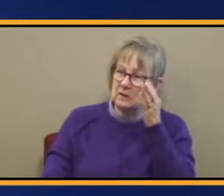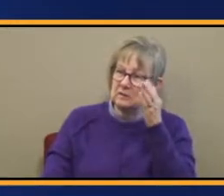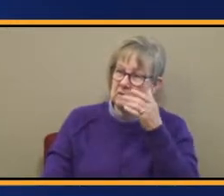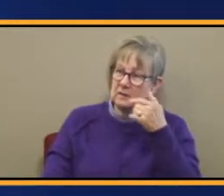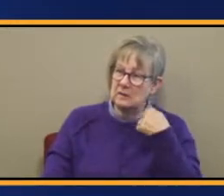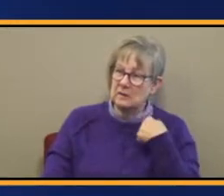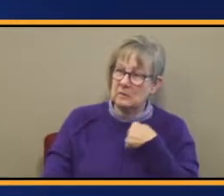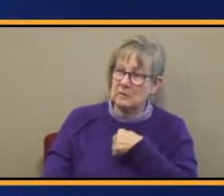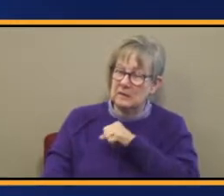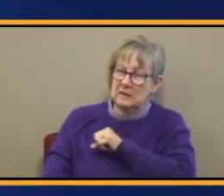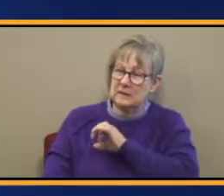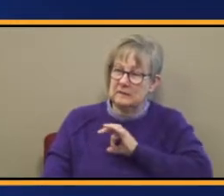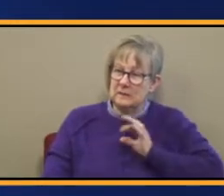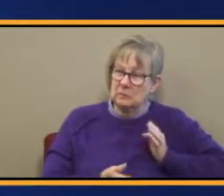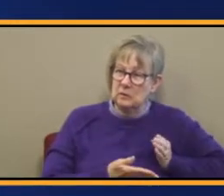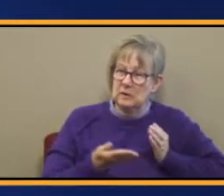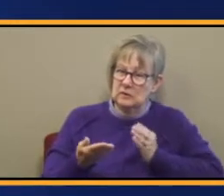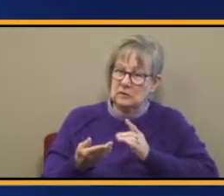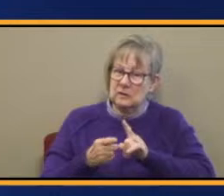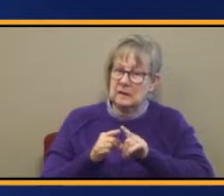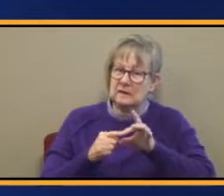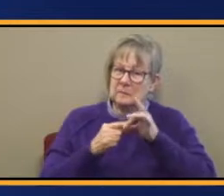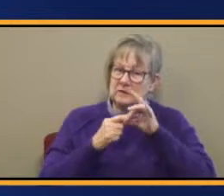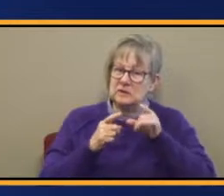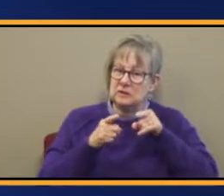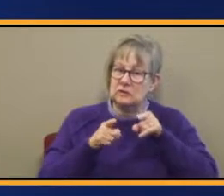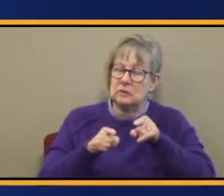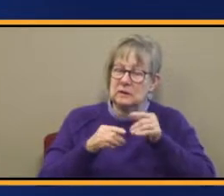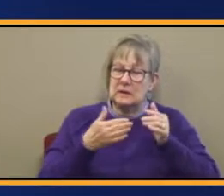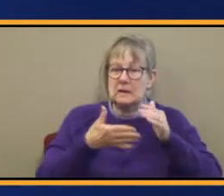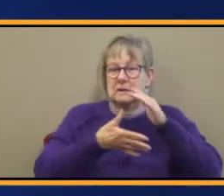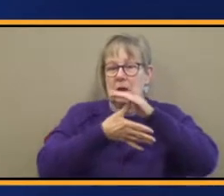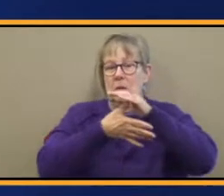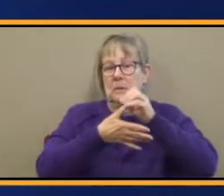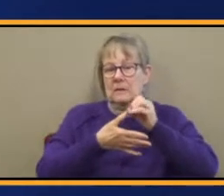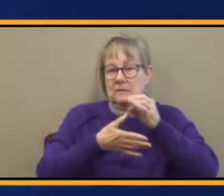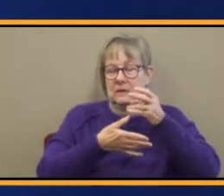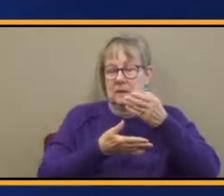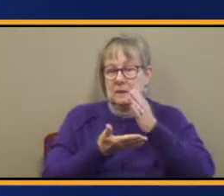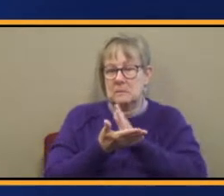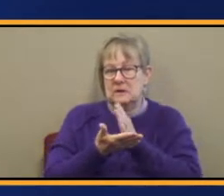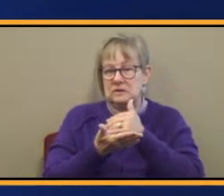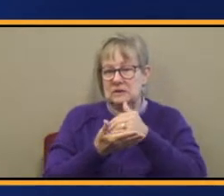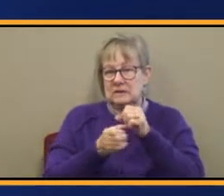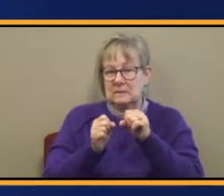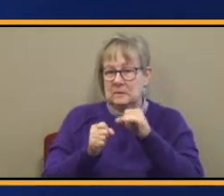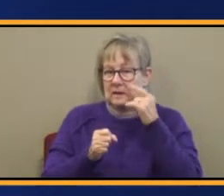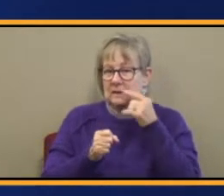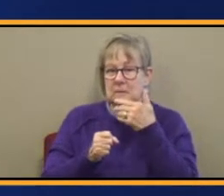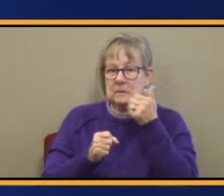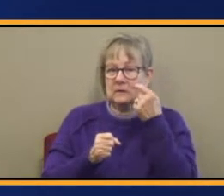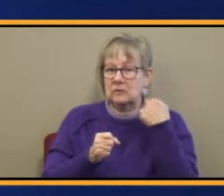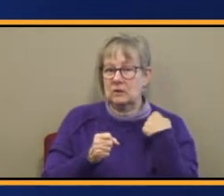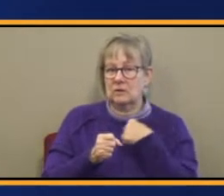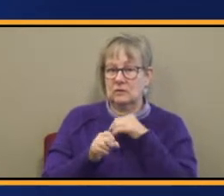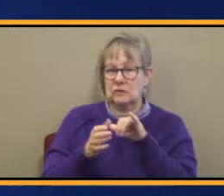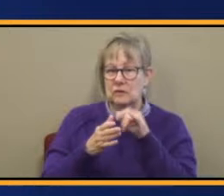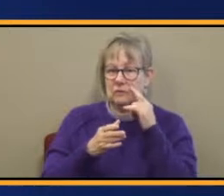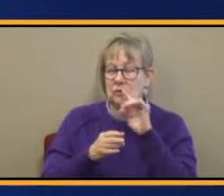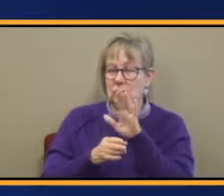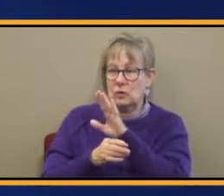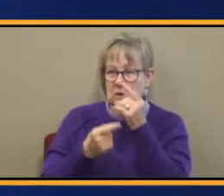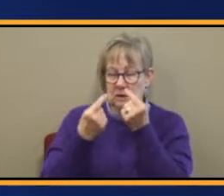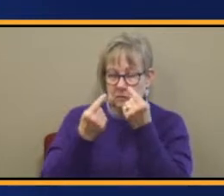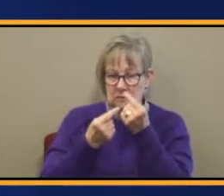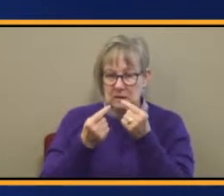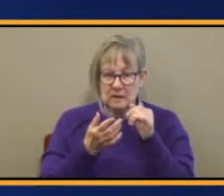staff need to bring to all of you. And as we're getting into the height of the budget season, I think the time is right for us to do that for your consideration. Which is right